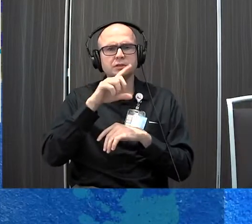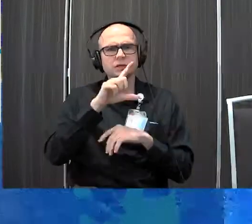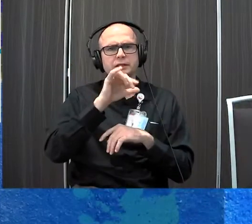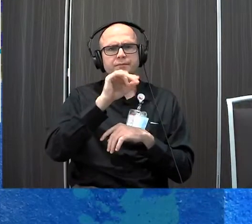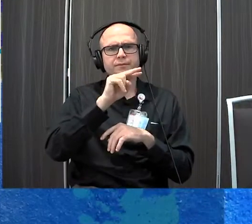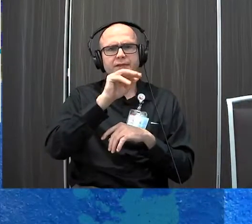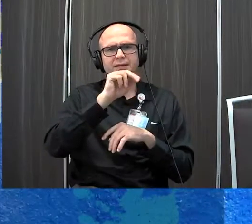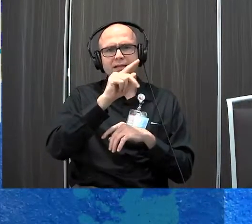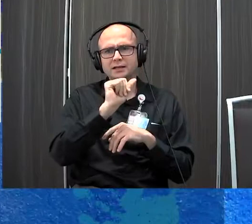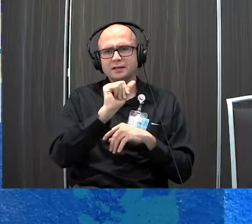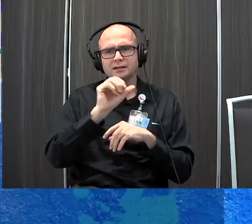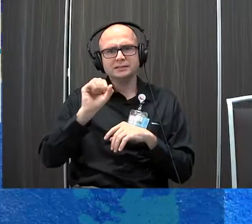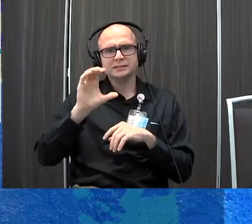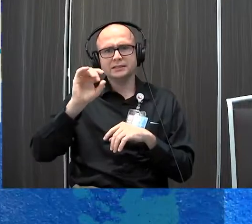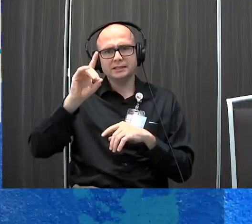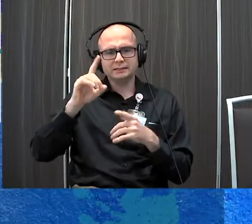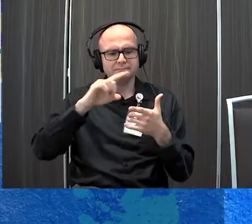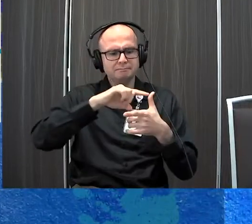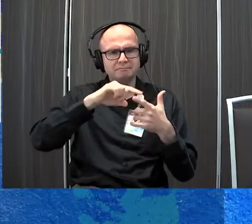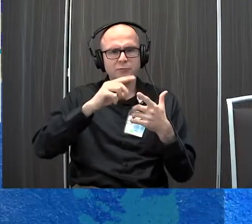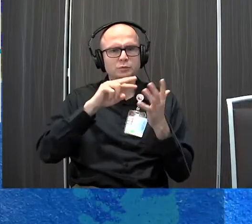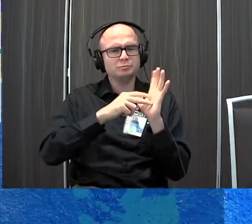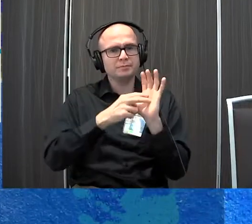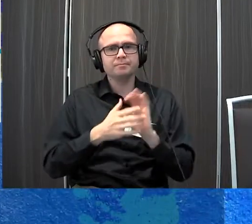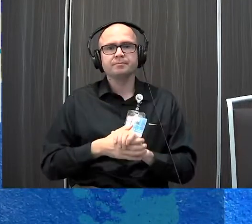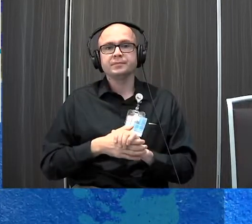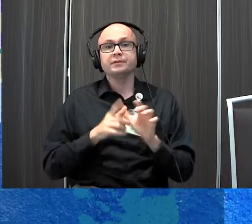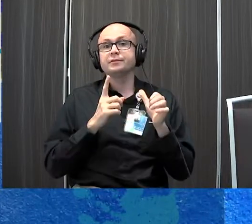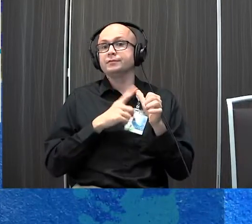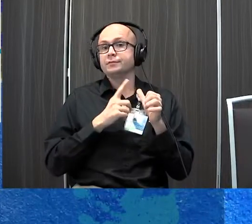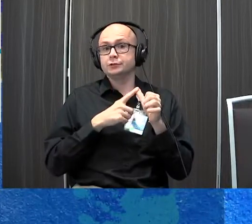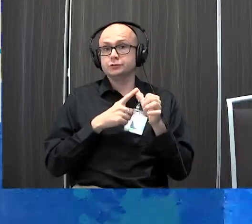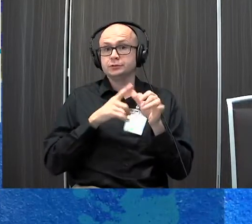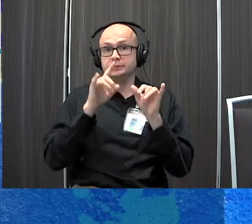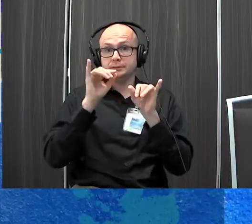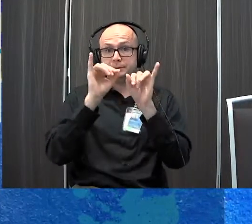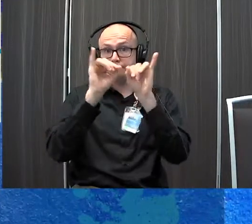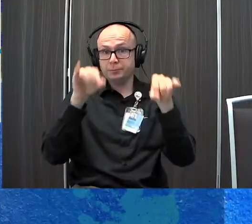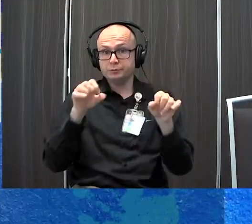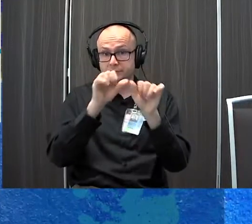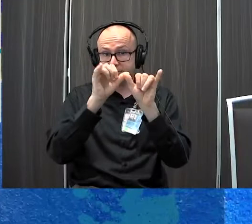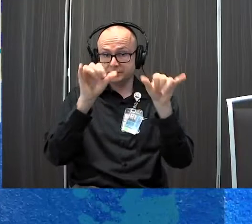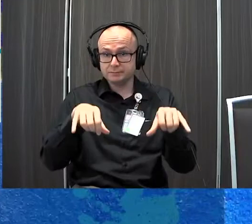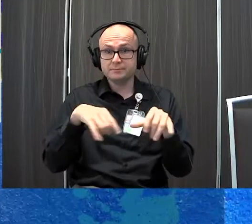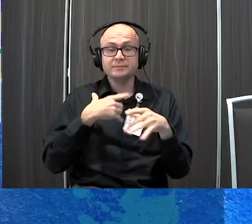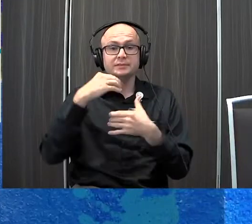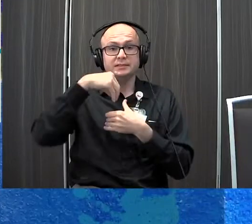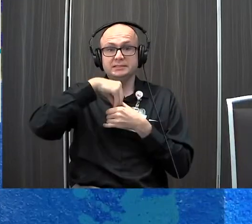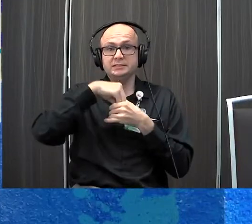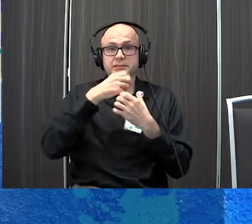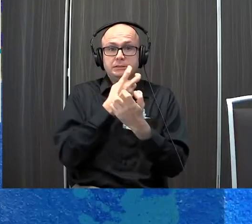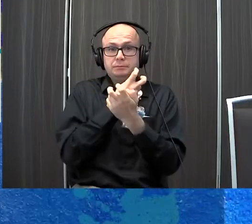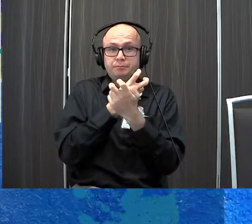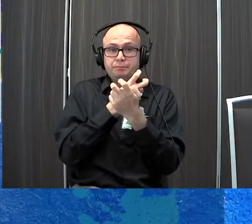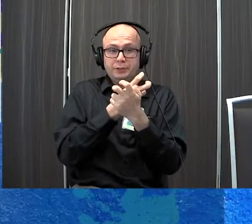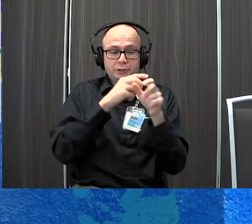and what is SCID? And so I'm going to talk about that. So first we have to talk about the immune system, which is generated in the bone marrow. So the